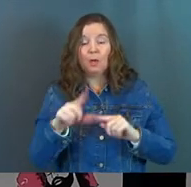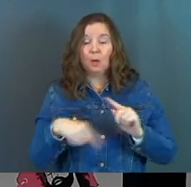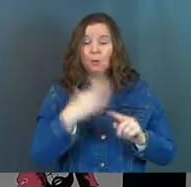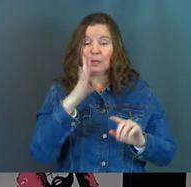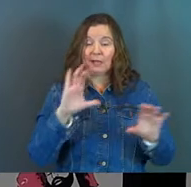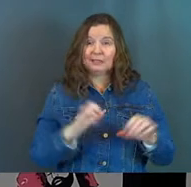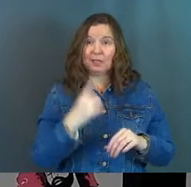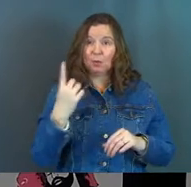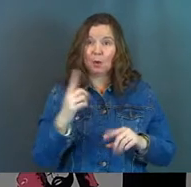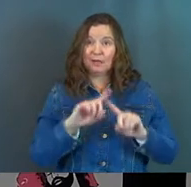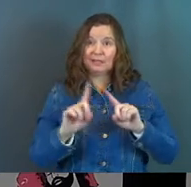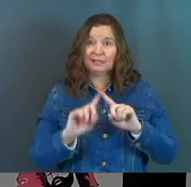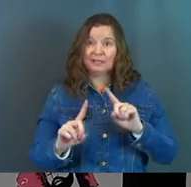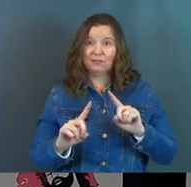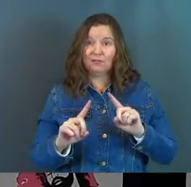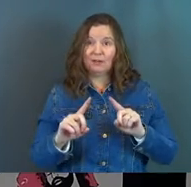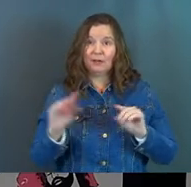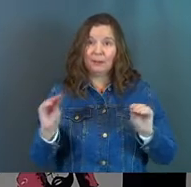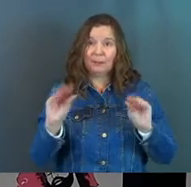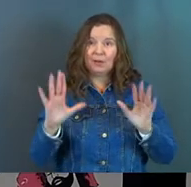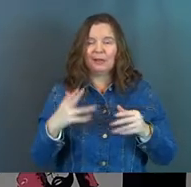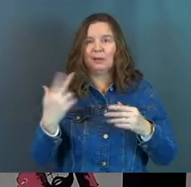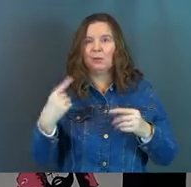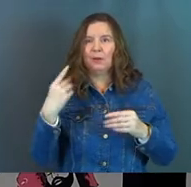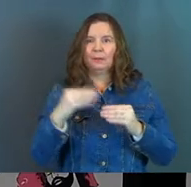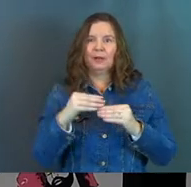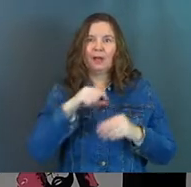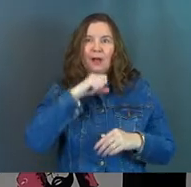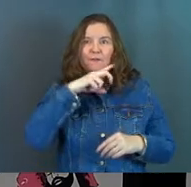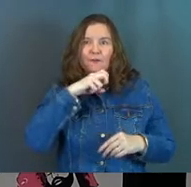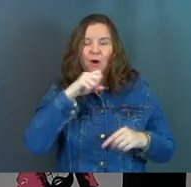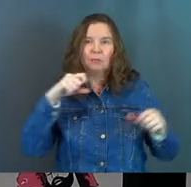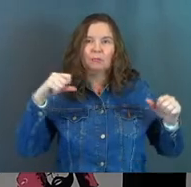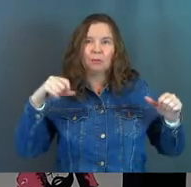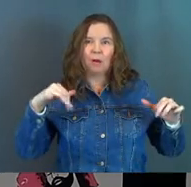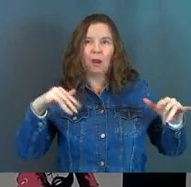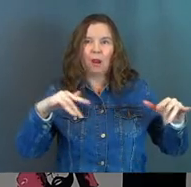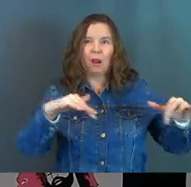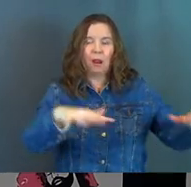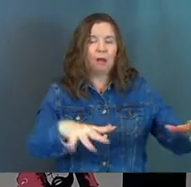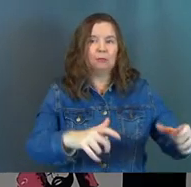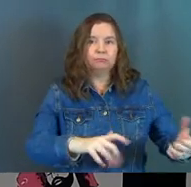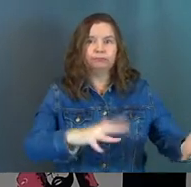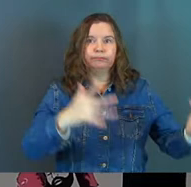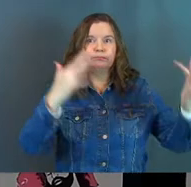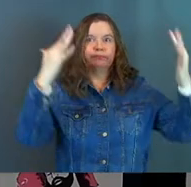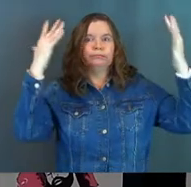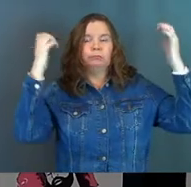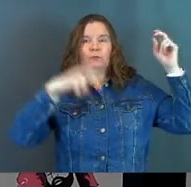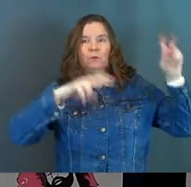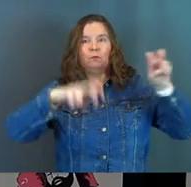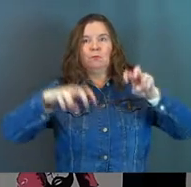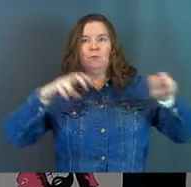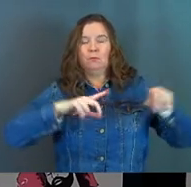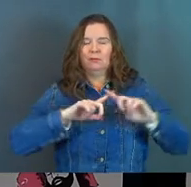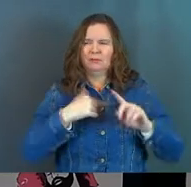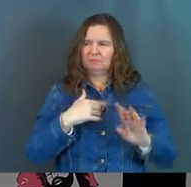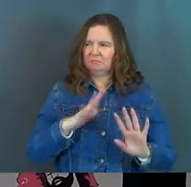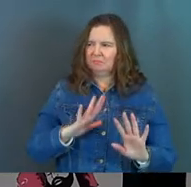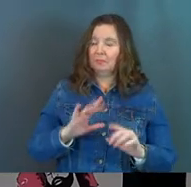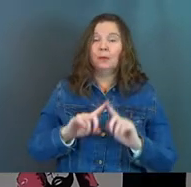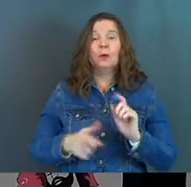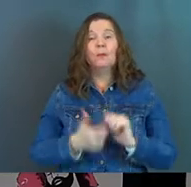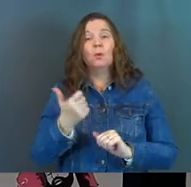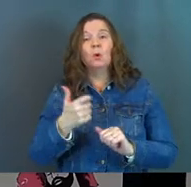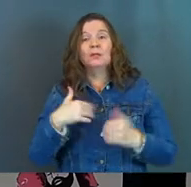whenever God did one of these miracles, and like there's a crazy miracle of frogs, you know, like they got overwhelmed with frogs. You're like, well, that doesn't sound too bad.